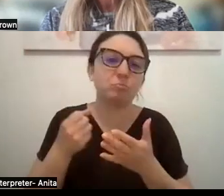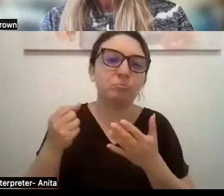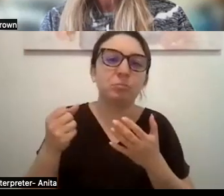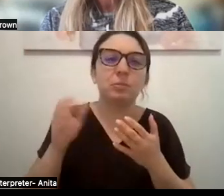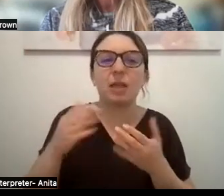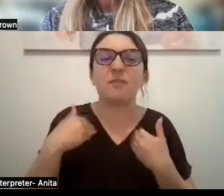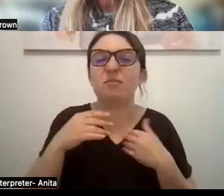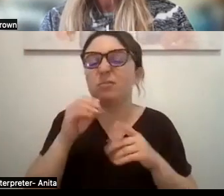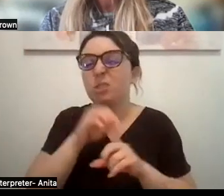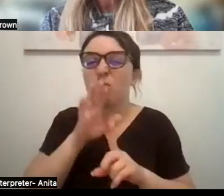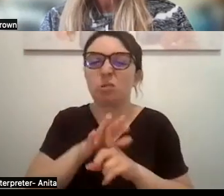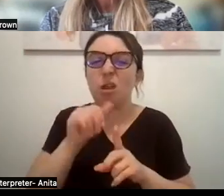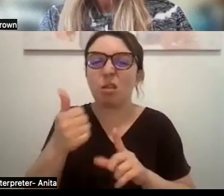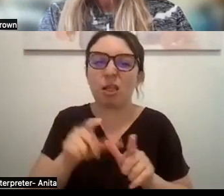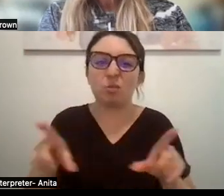languages and get that practice in.